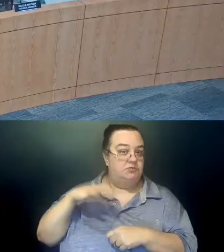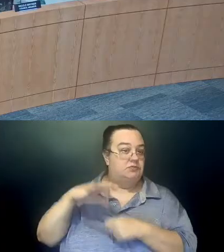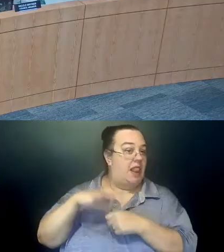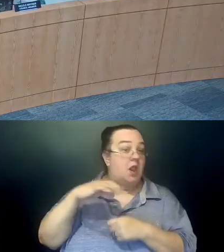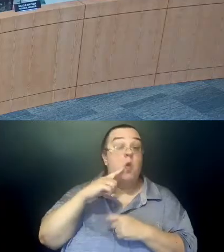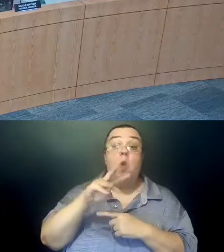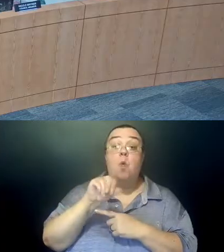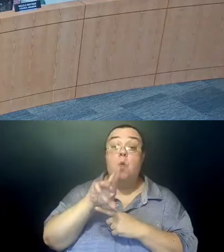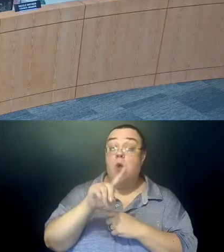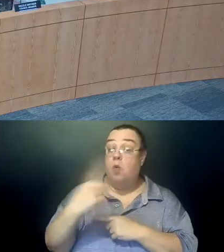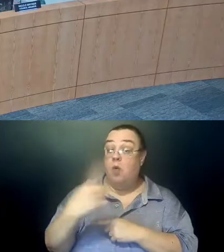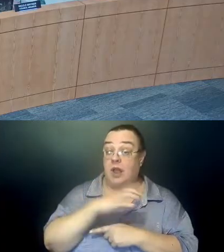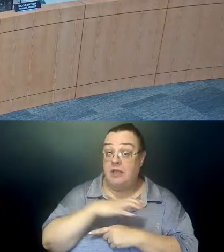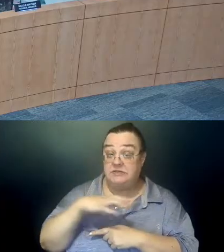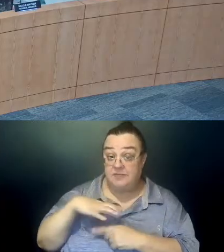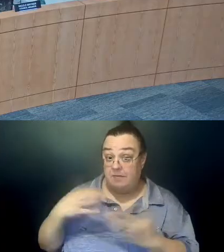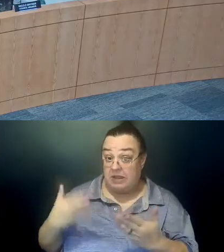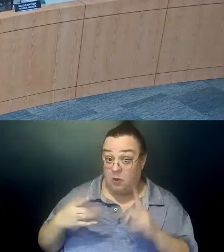Ward 1.